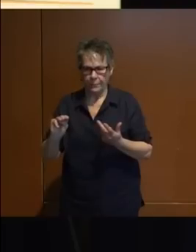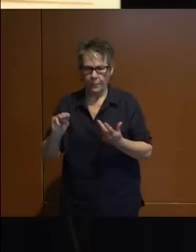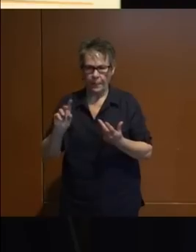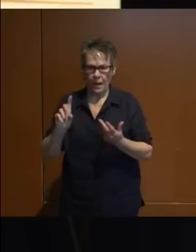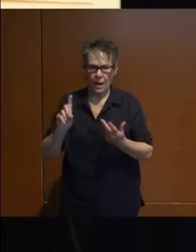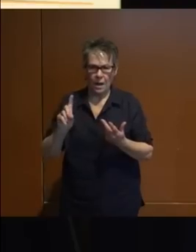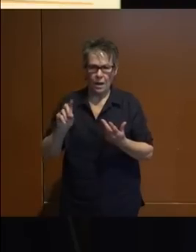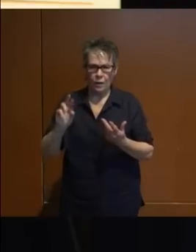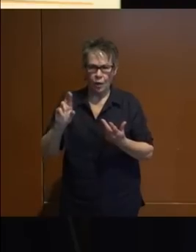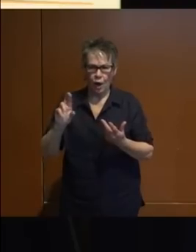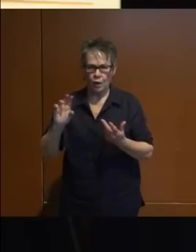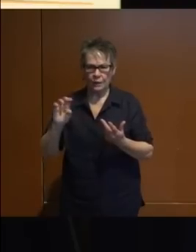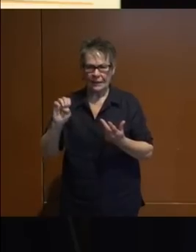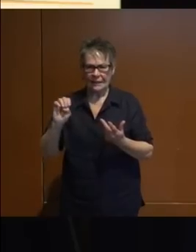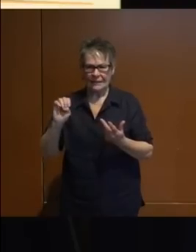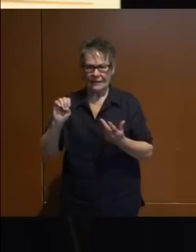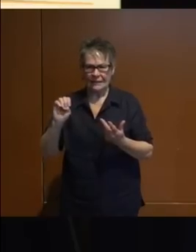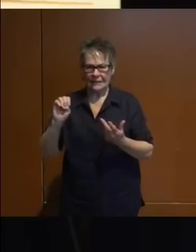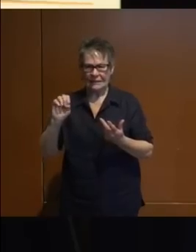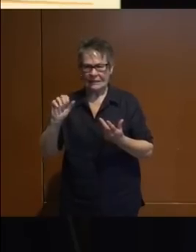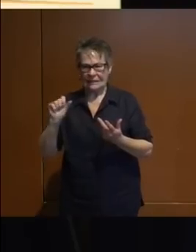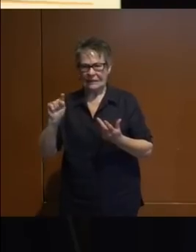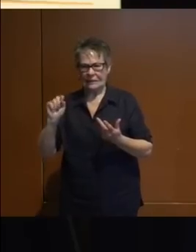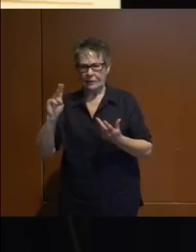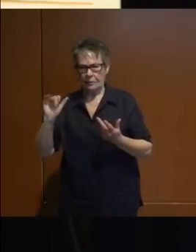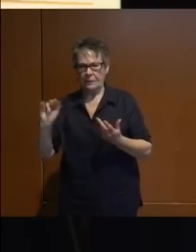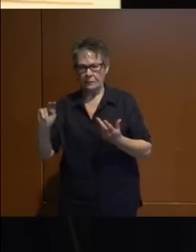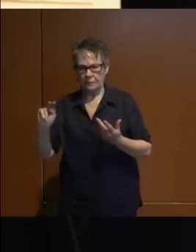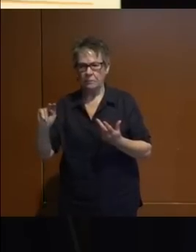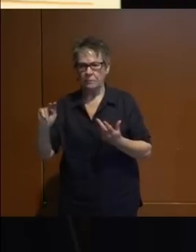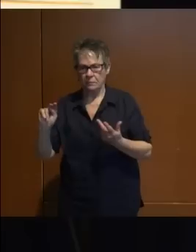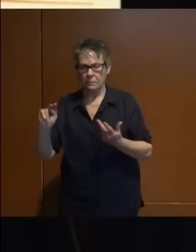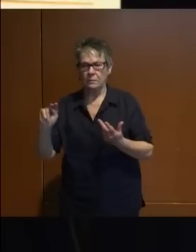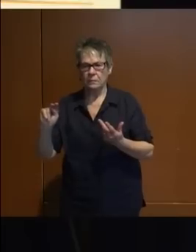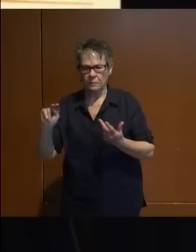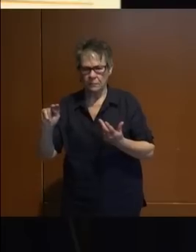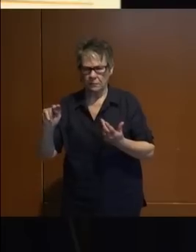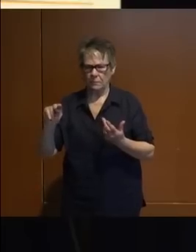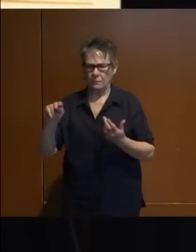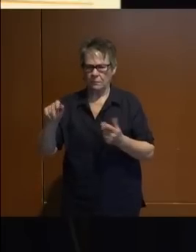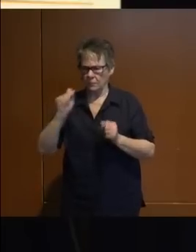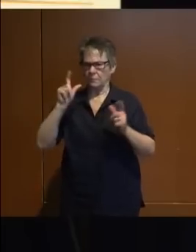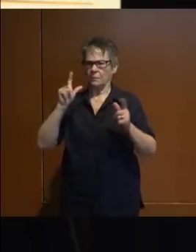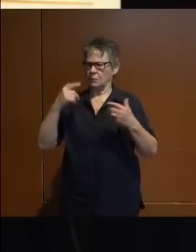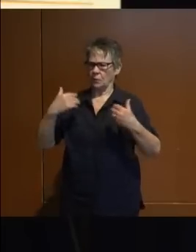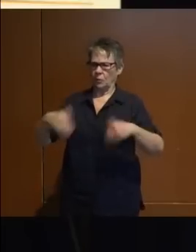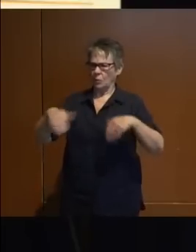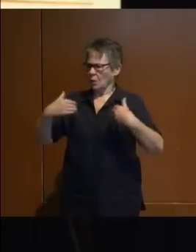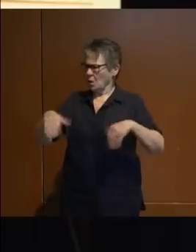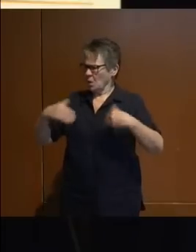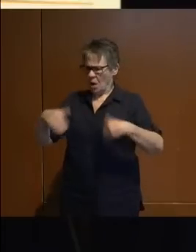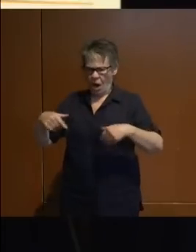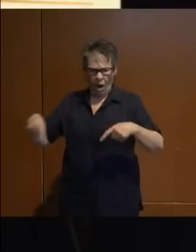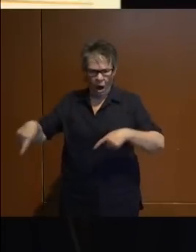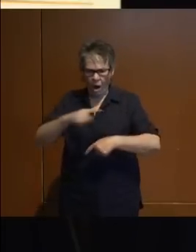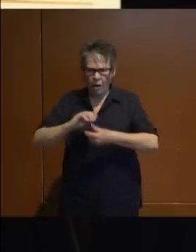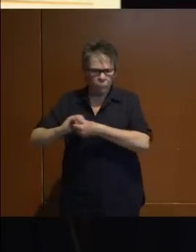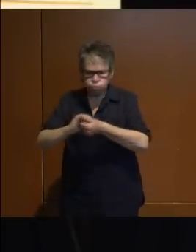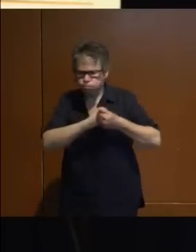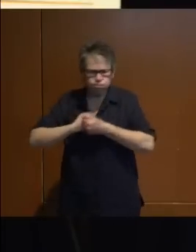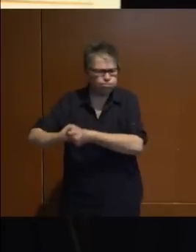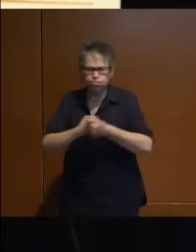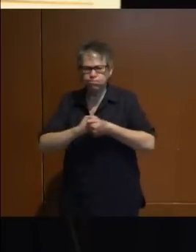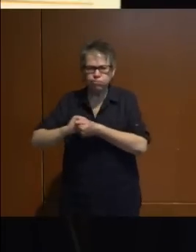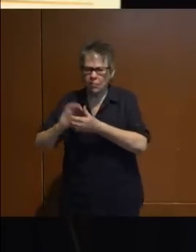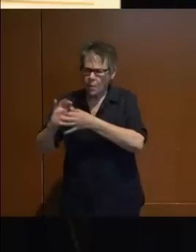Health pop-up. This is something that, as a group, we're working together on. Somebody's working on procurement. The